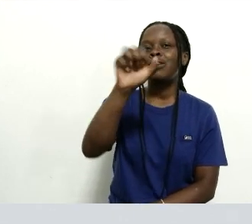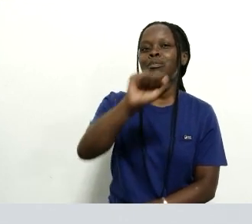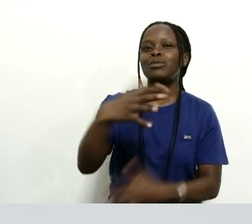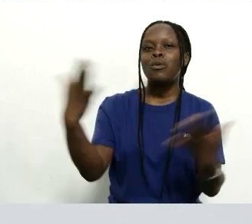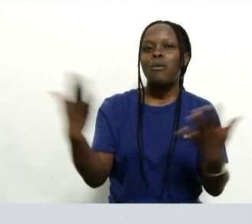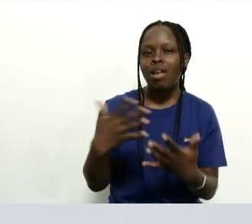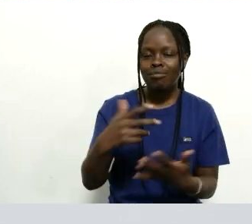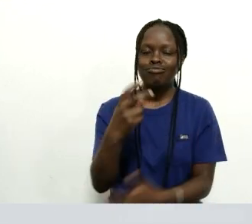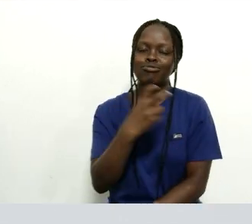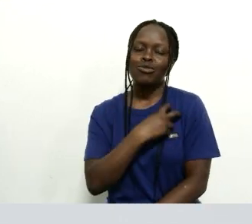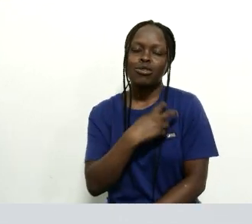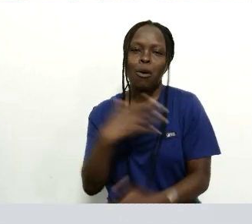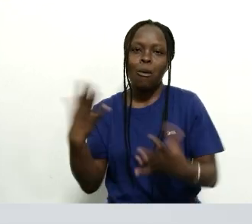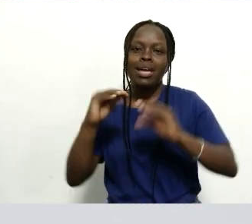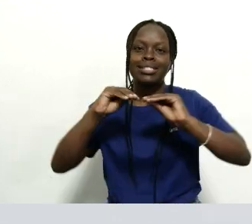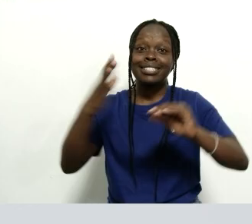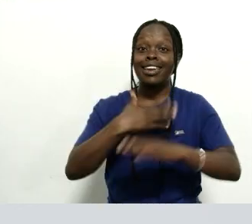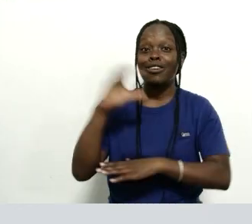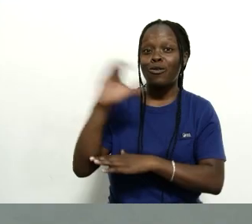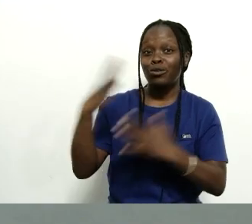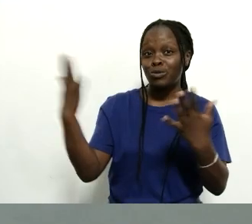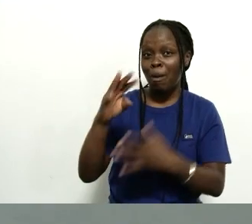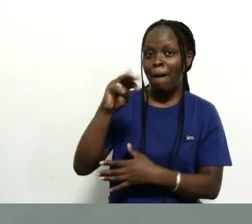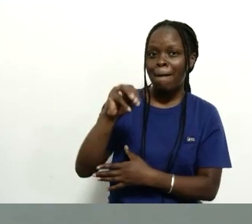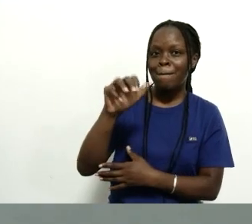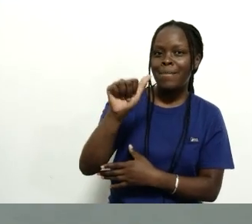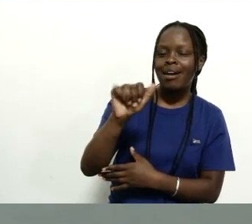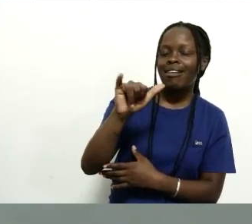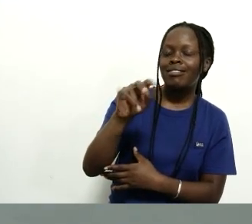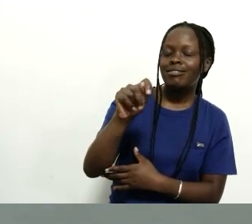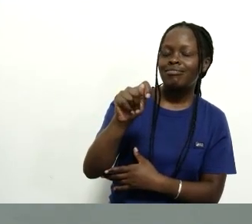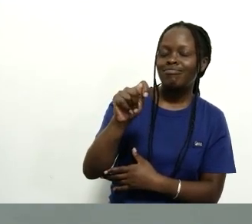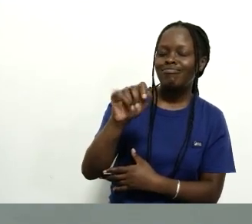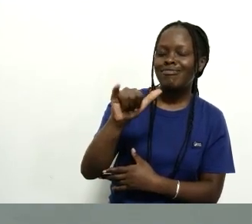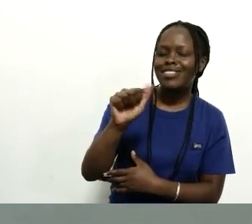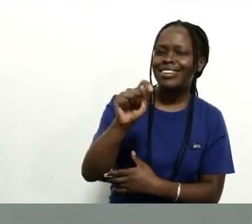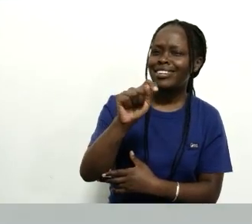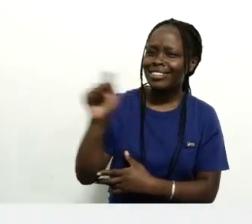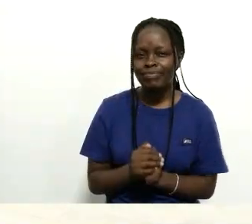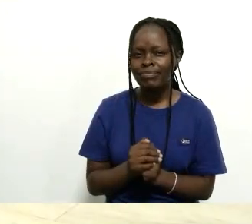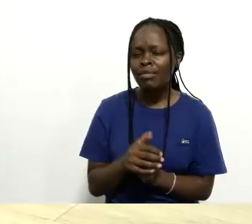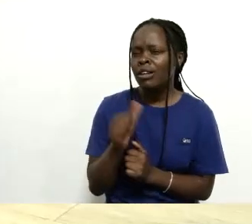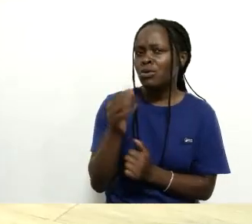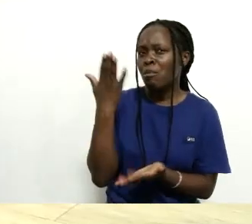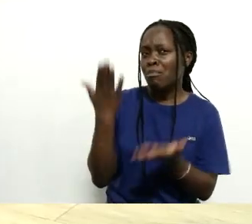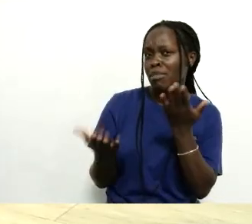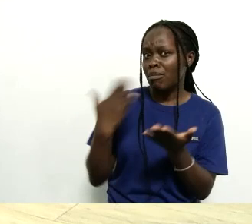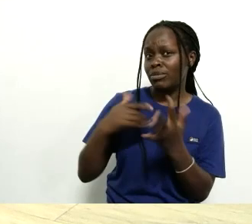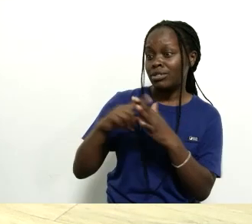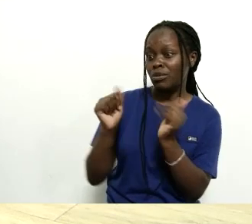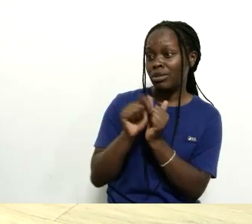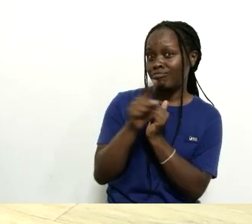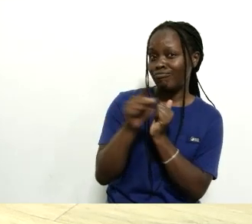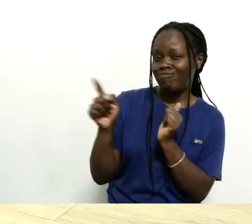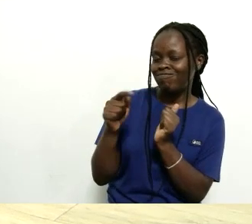and Teacher at Manyata Primary School in Laikipia County. Rosa Molo is our sign language interpreter. So maybe we can start off